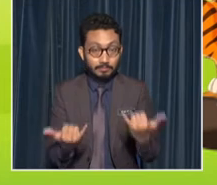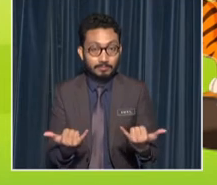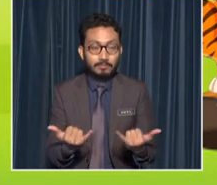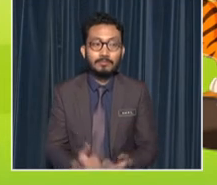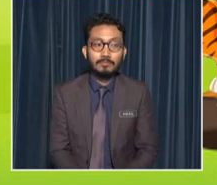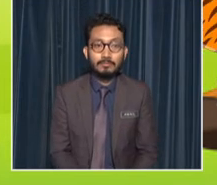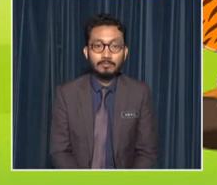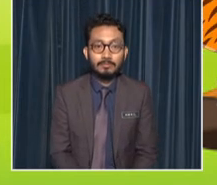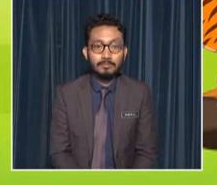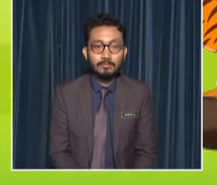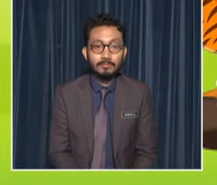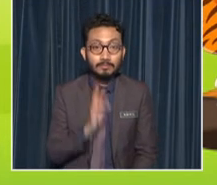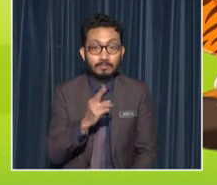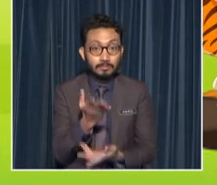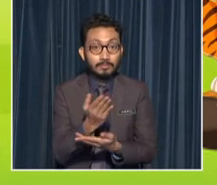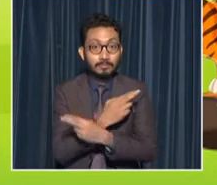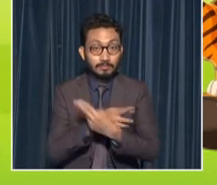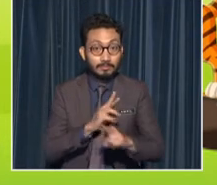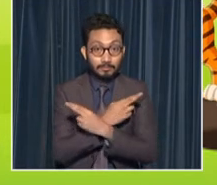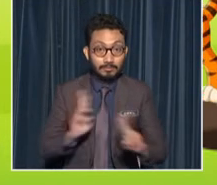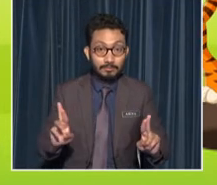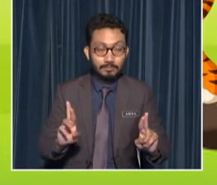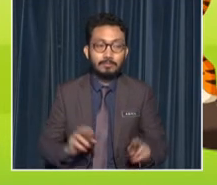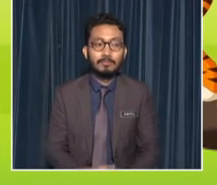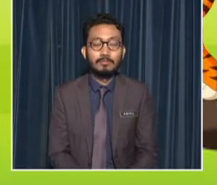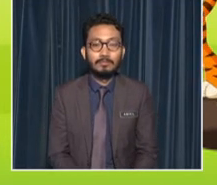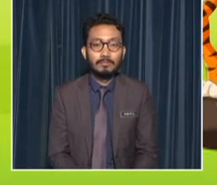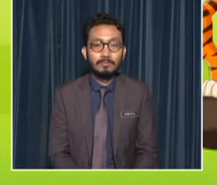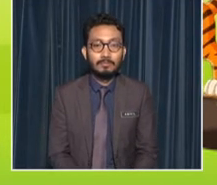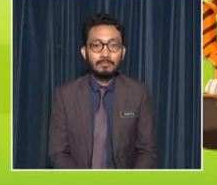today. Are you ready?